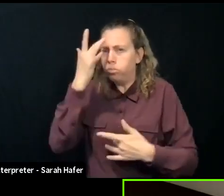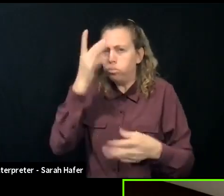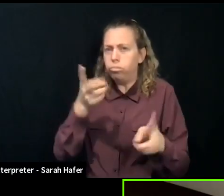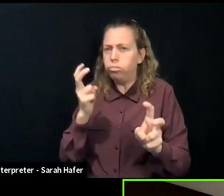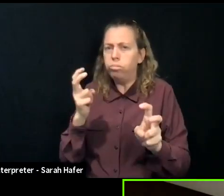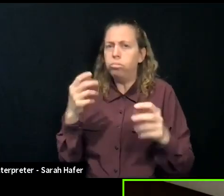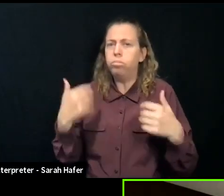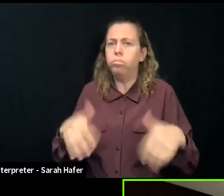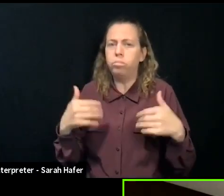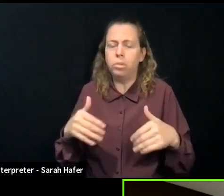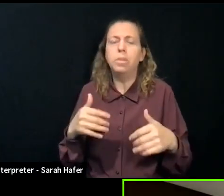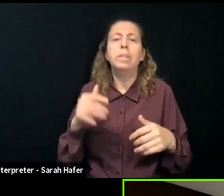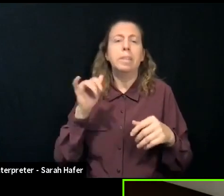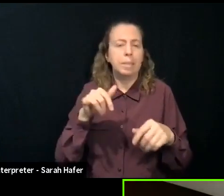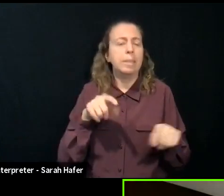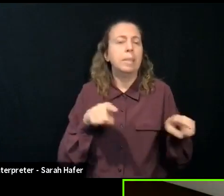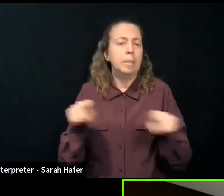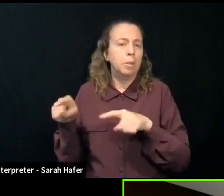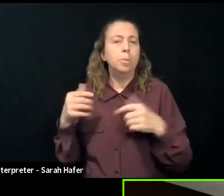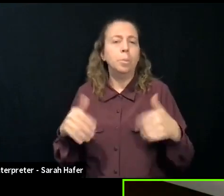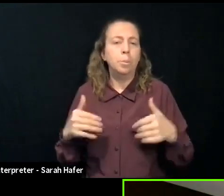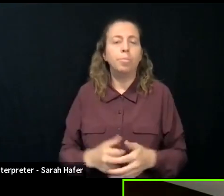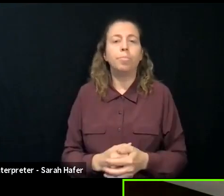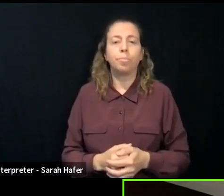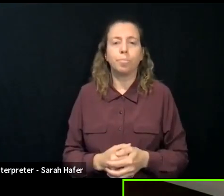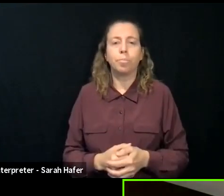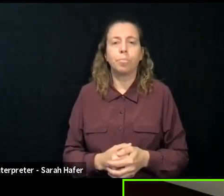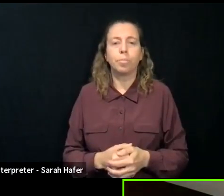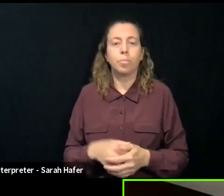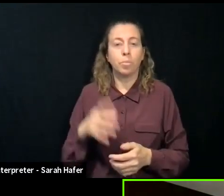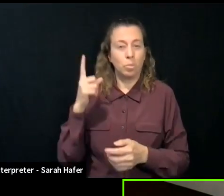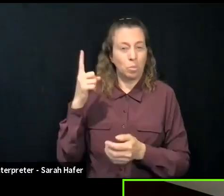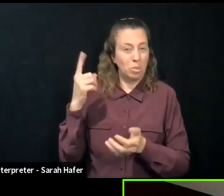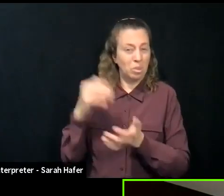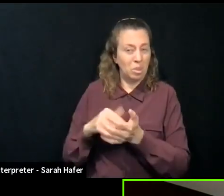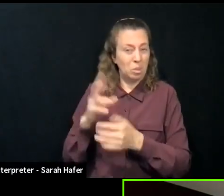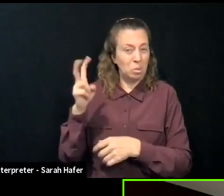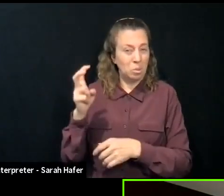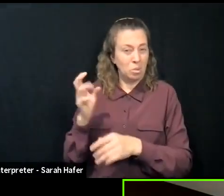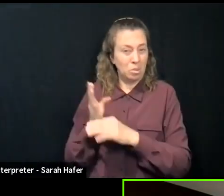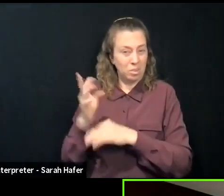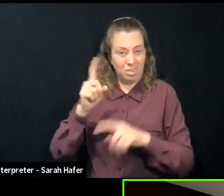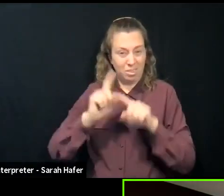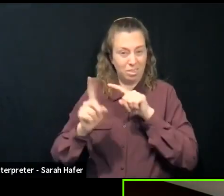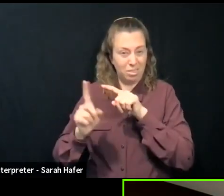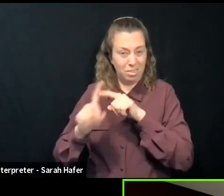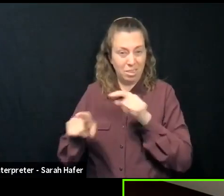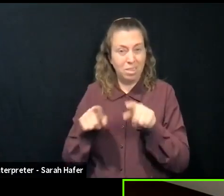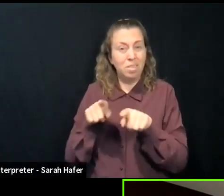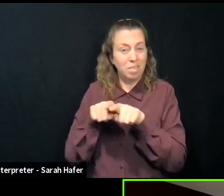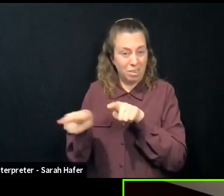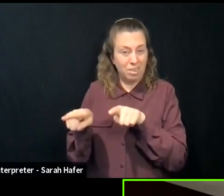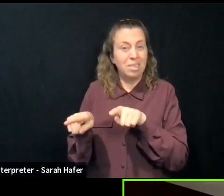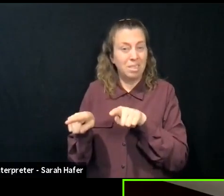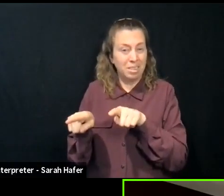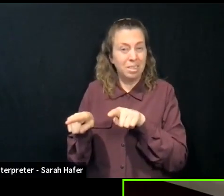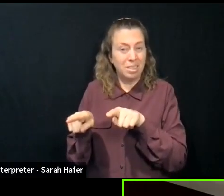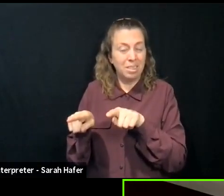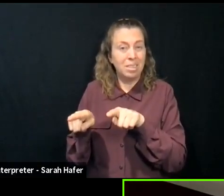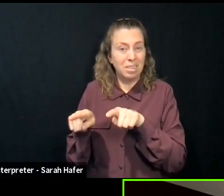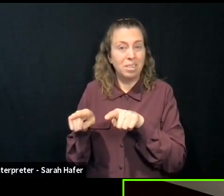than 1,200 variants of concern and 93 variants of interest have been detected in